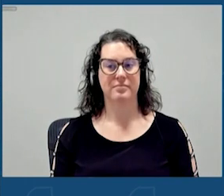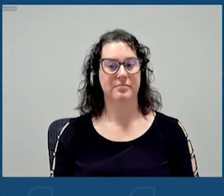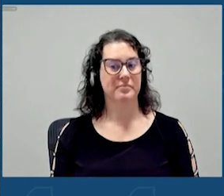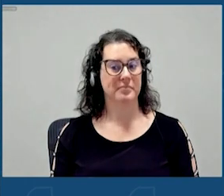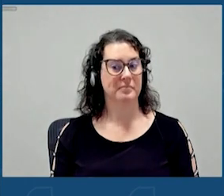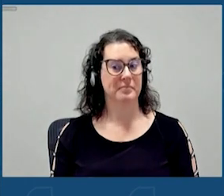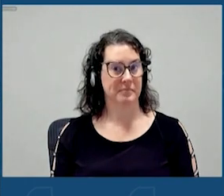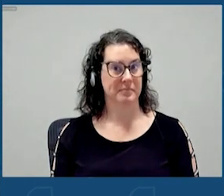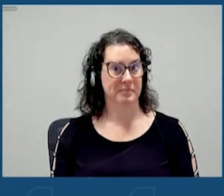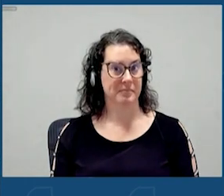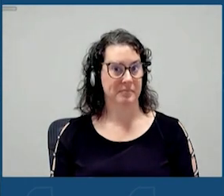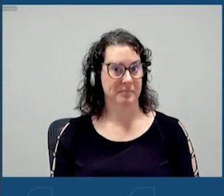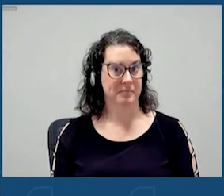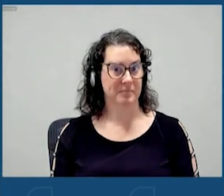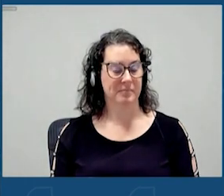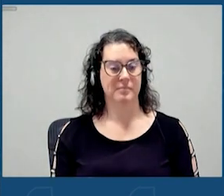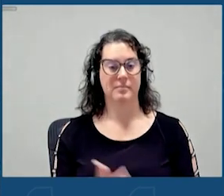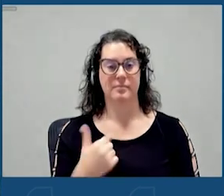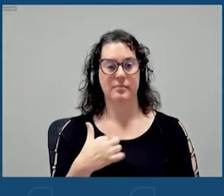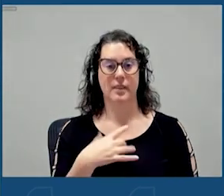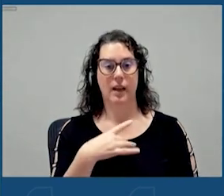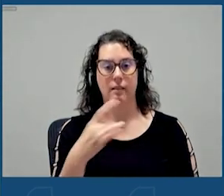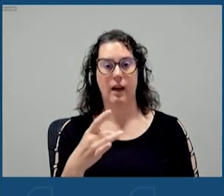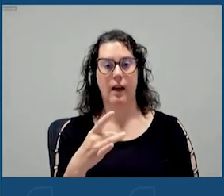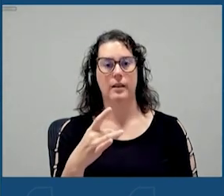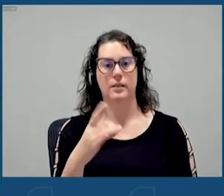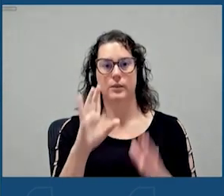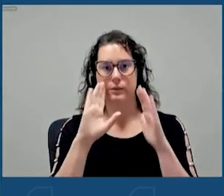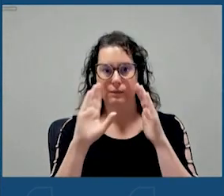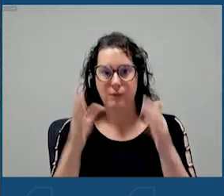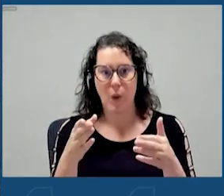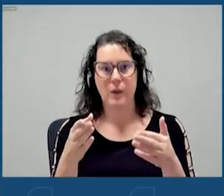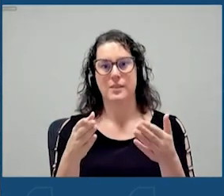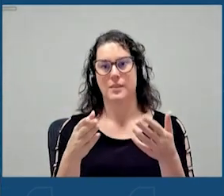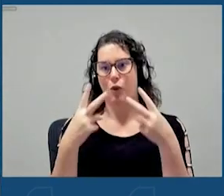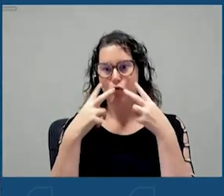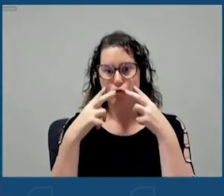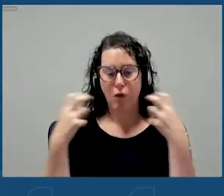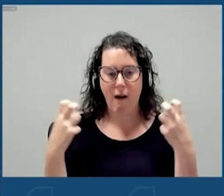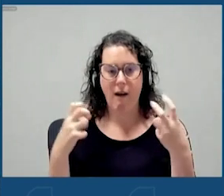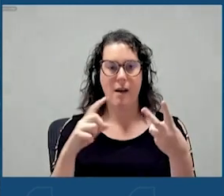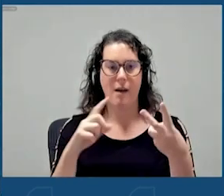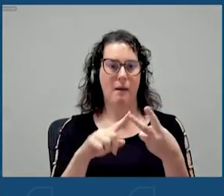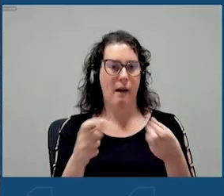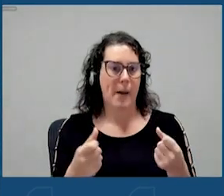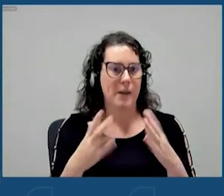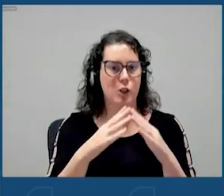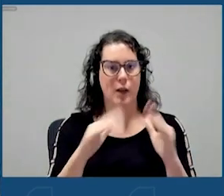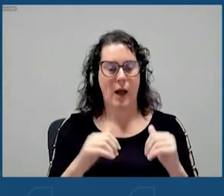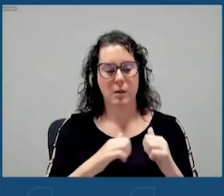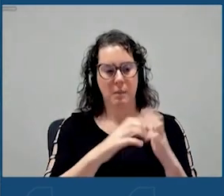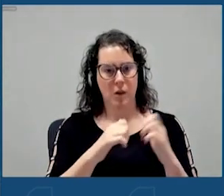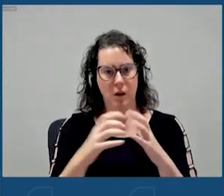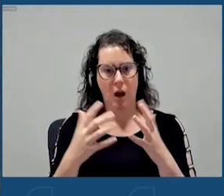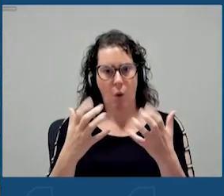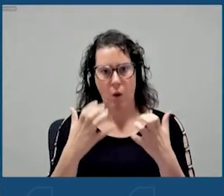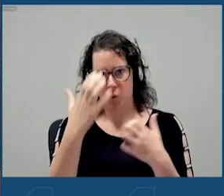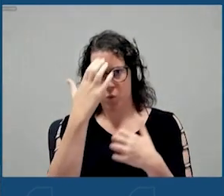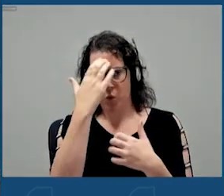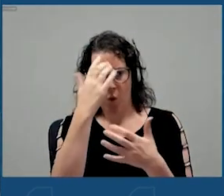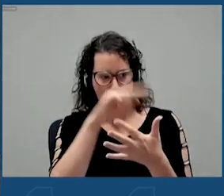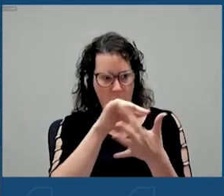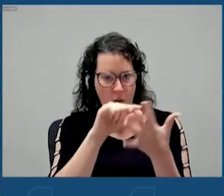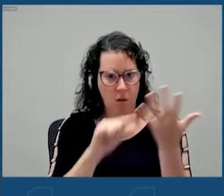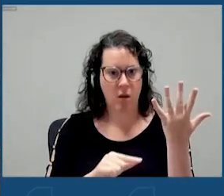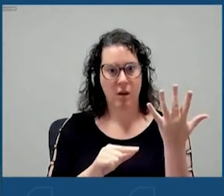And I like to keep score on how we're doing. The crime numbers are good, Mayor. Also, how much housing are we building in this city of Buffalo since I've been governor? We've had